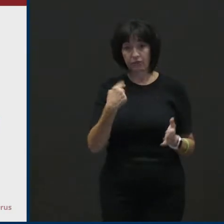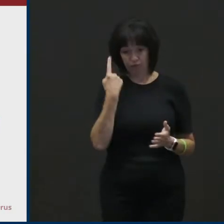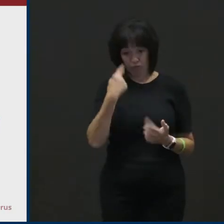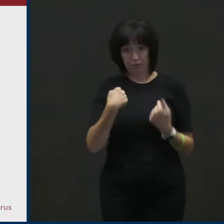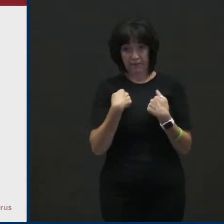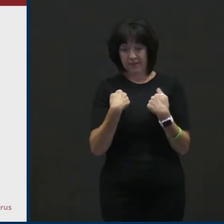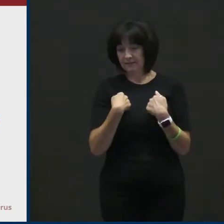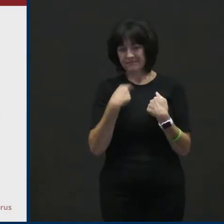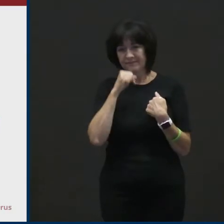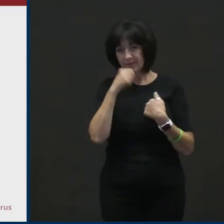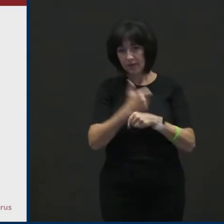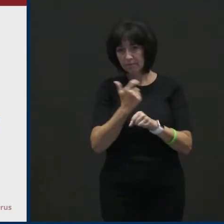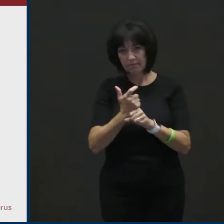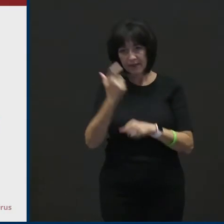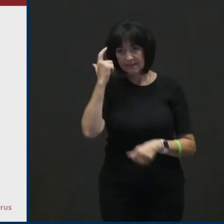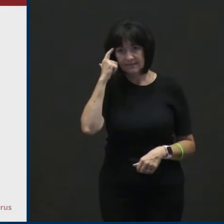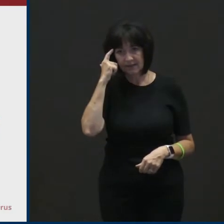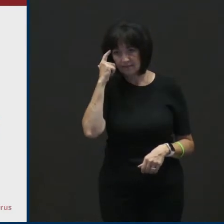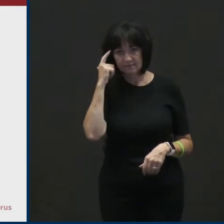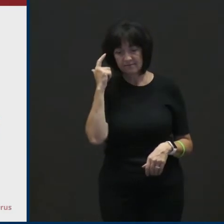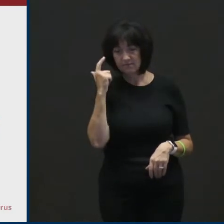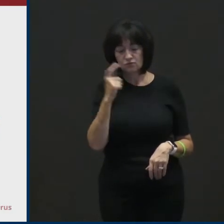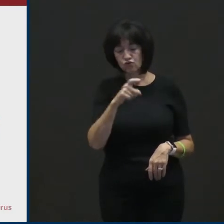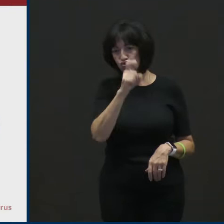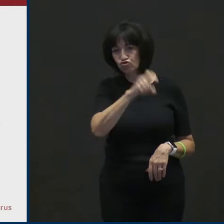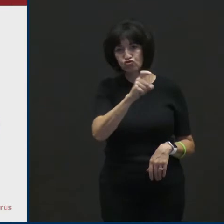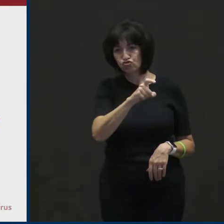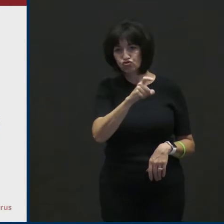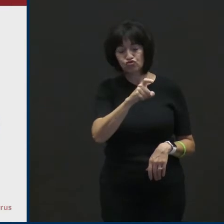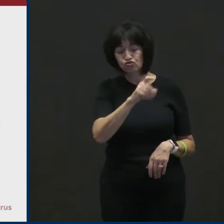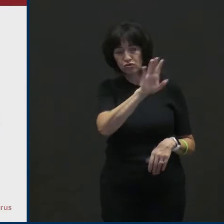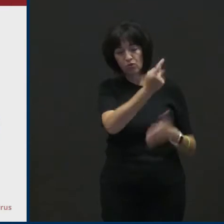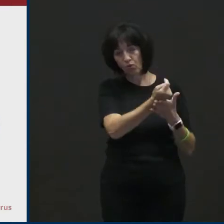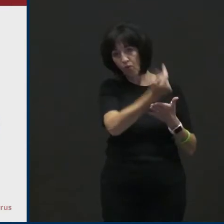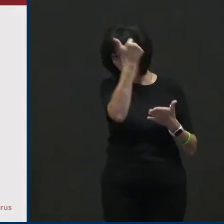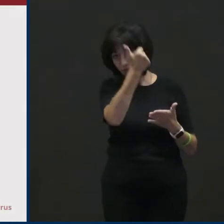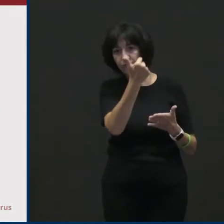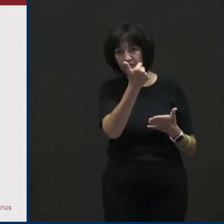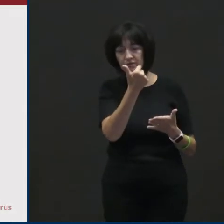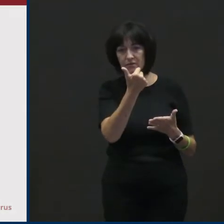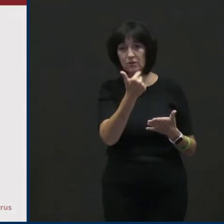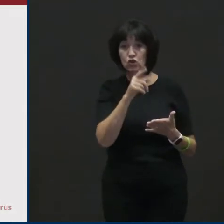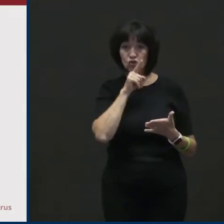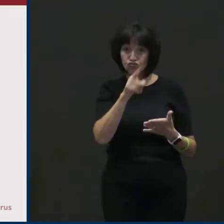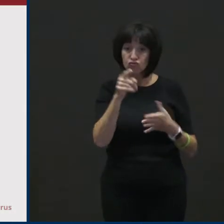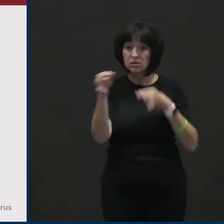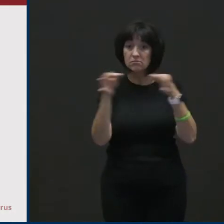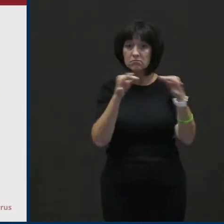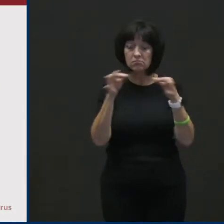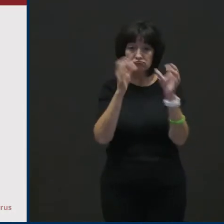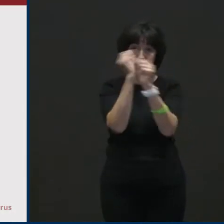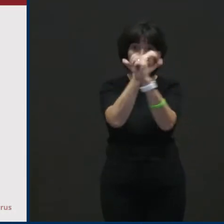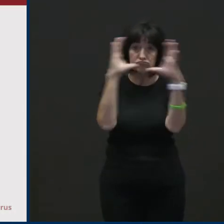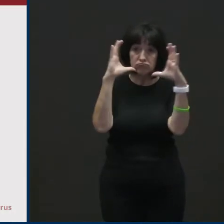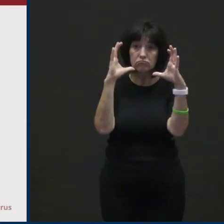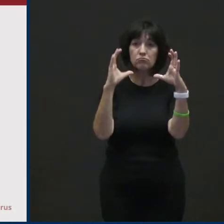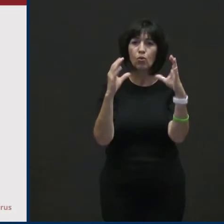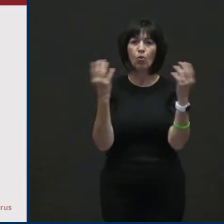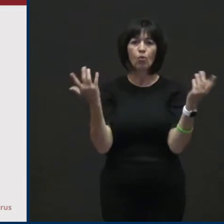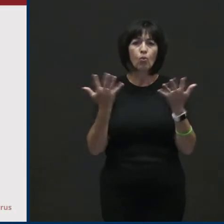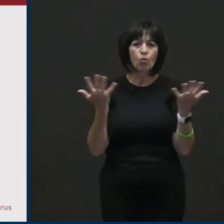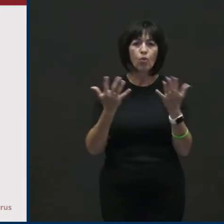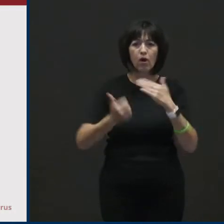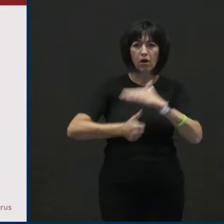anything about the risk in your area. So next we have the total cases, almost